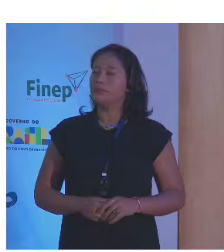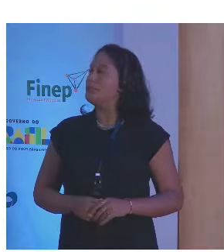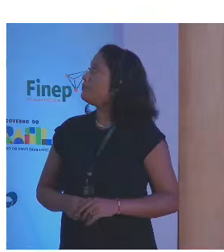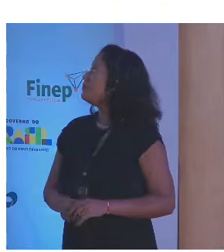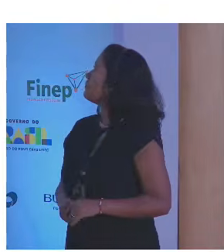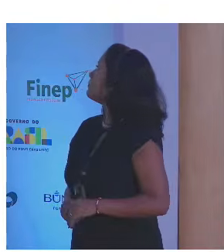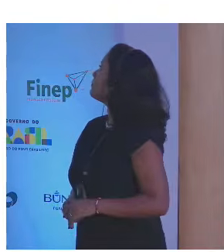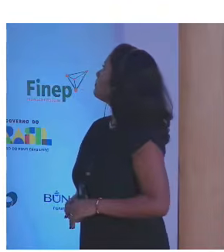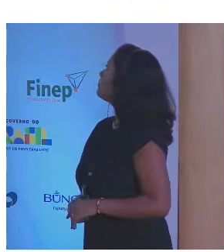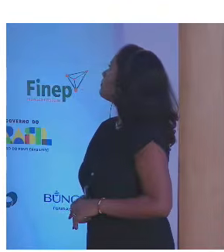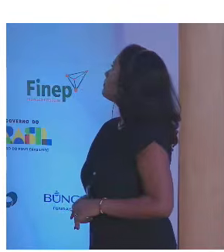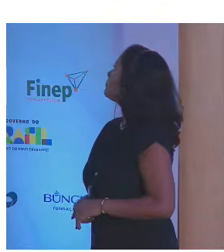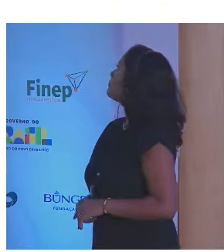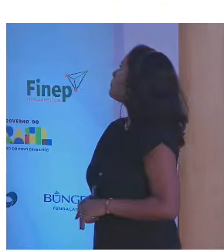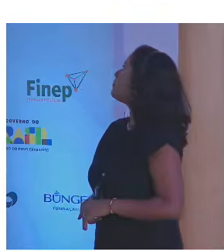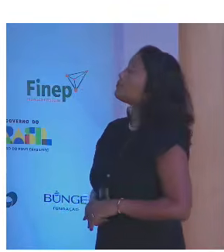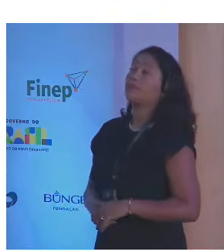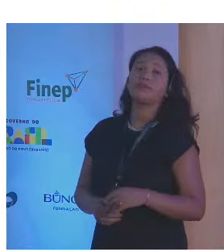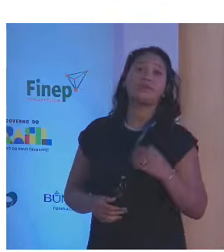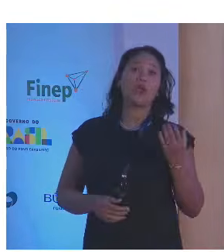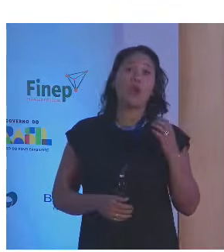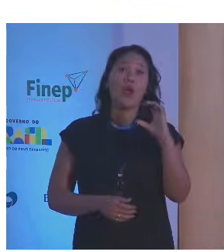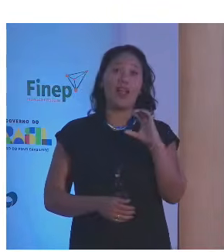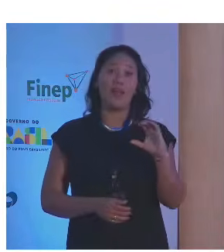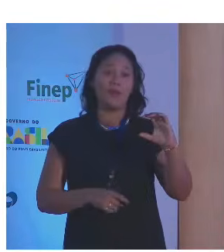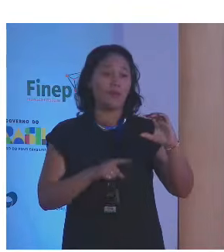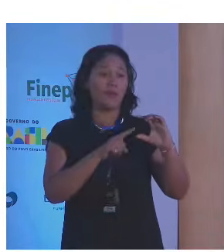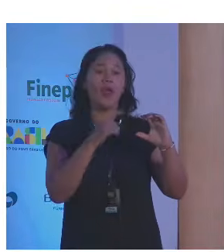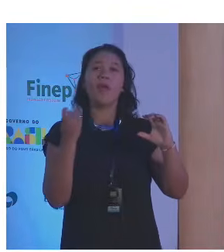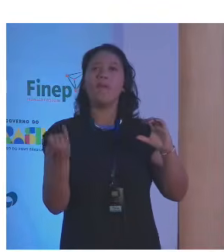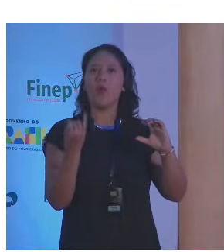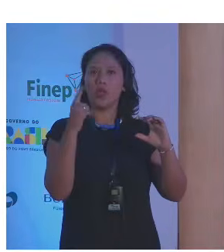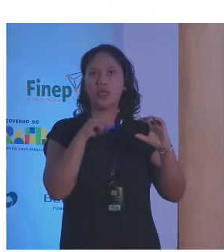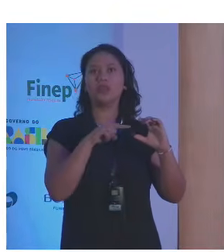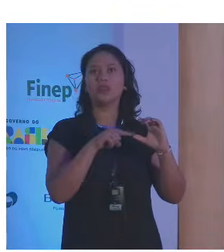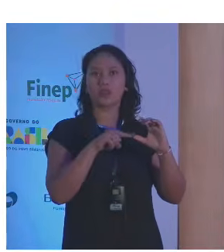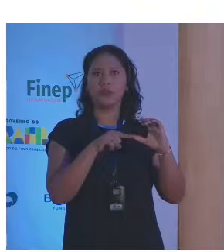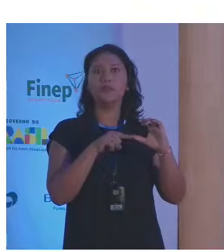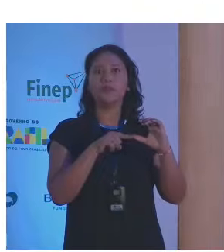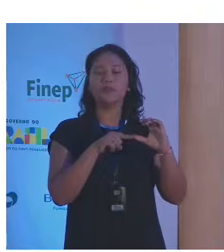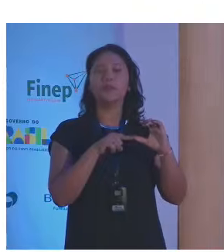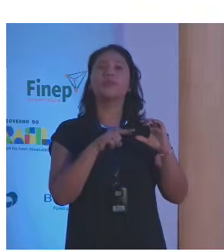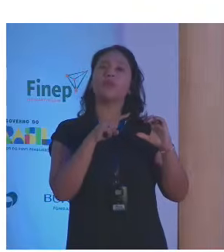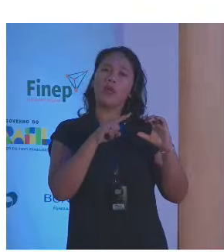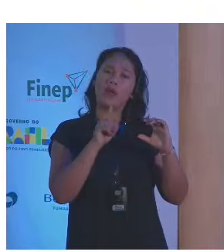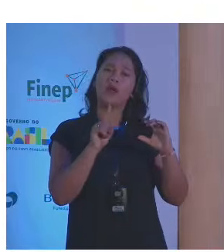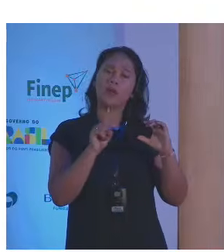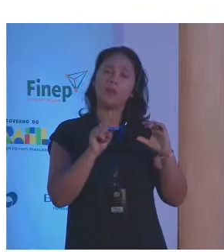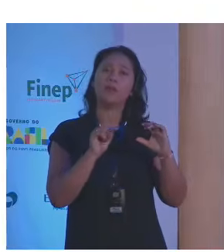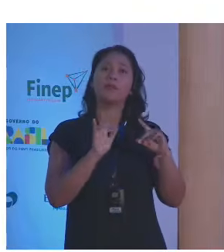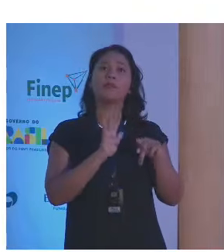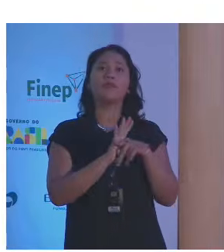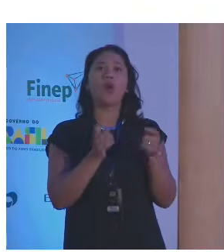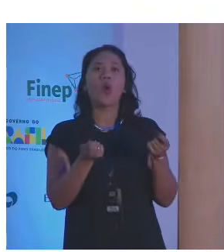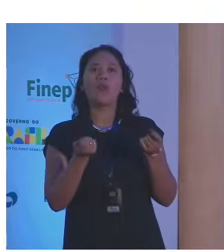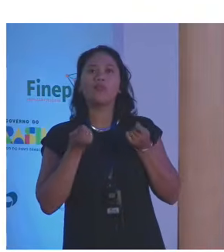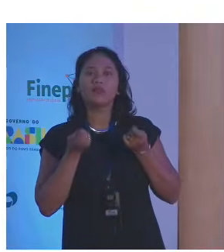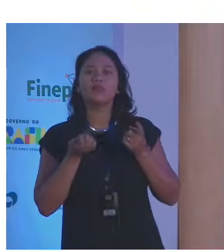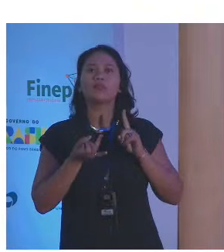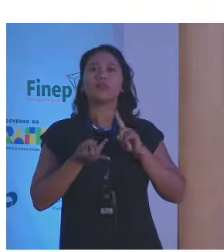Carbon dioxide is really important. It is important because it controls